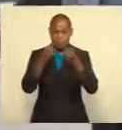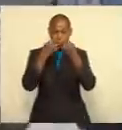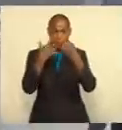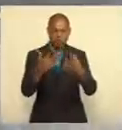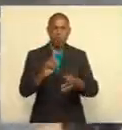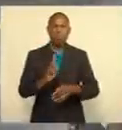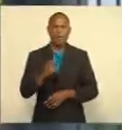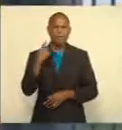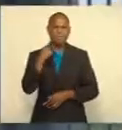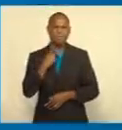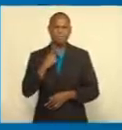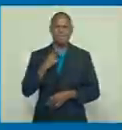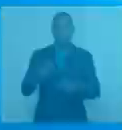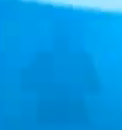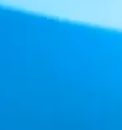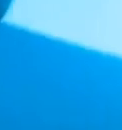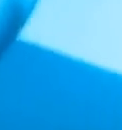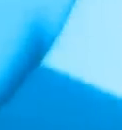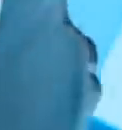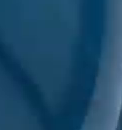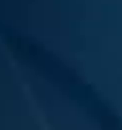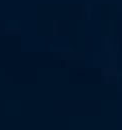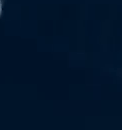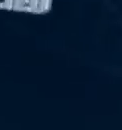murder trial.